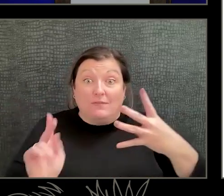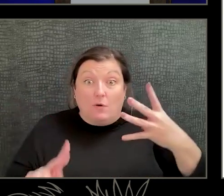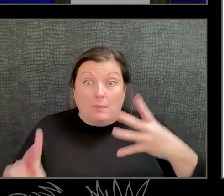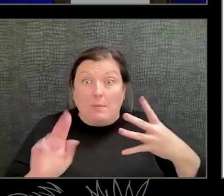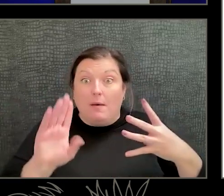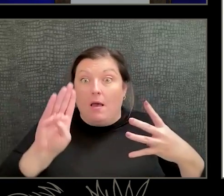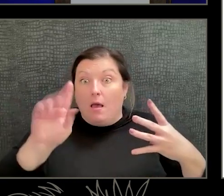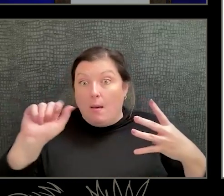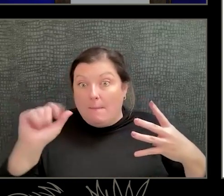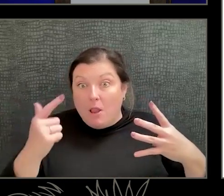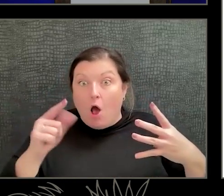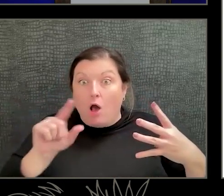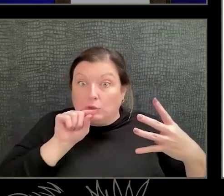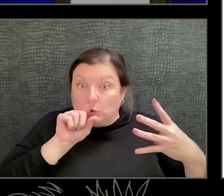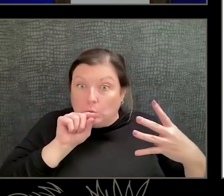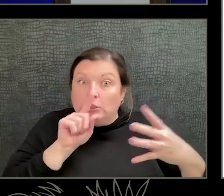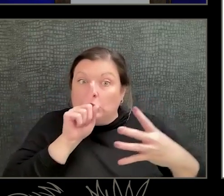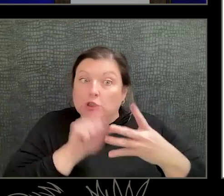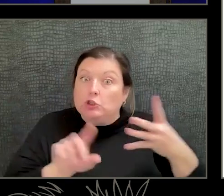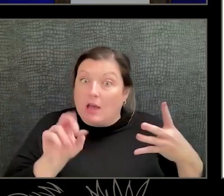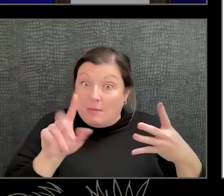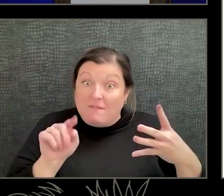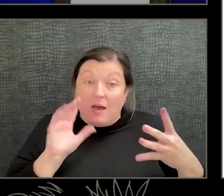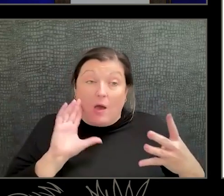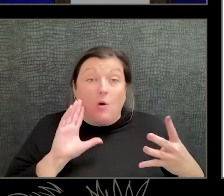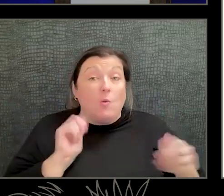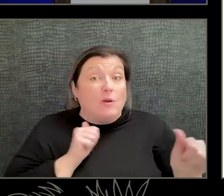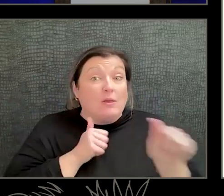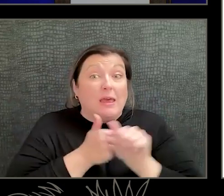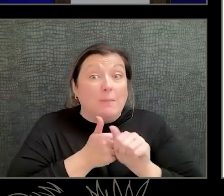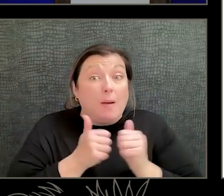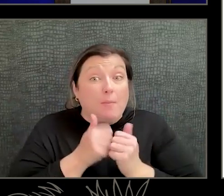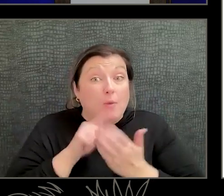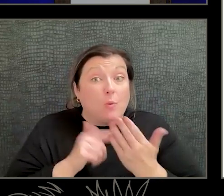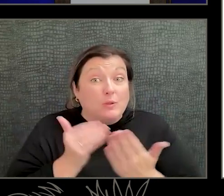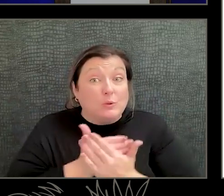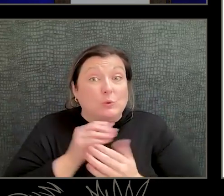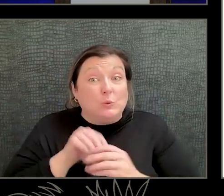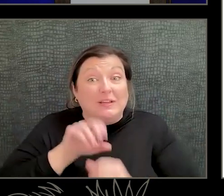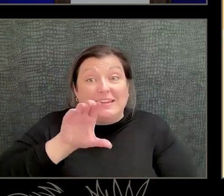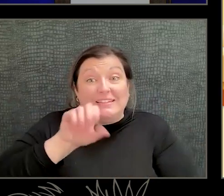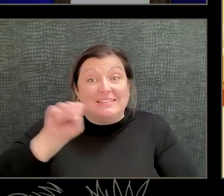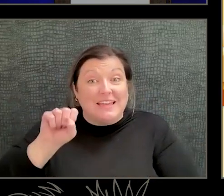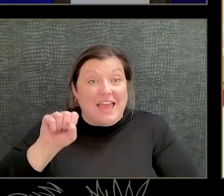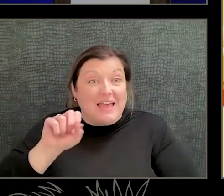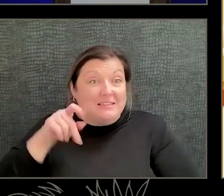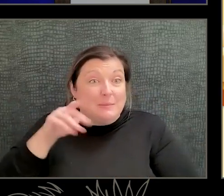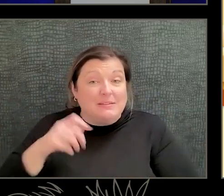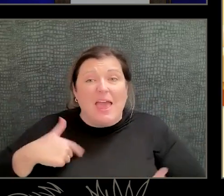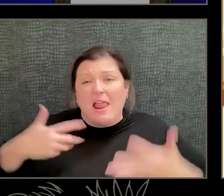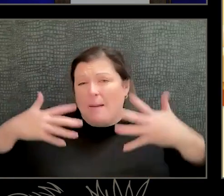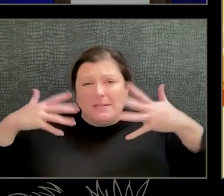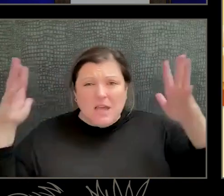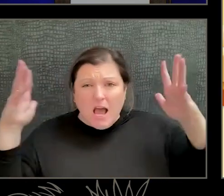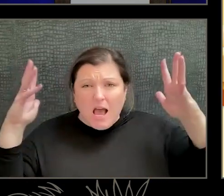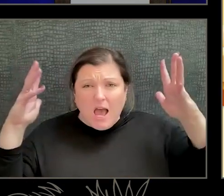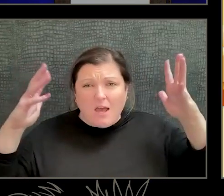their Twitters, I'll definitely recommend checking them out if you want to keep in touch with what's new in the CSS space. And